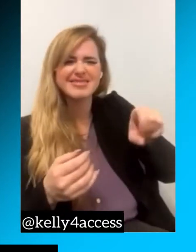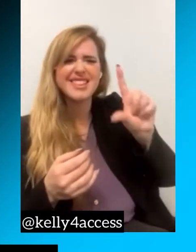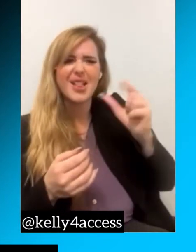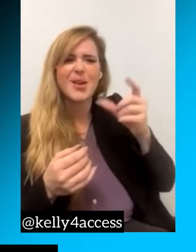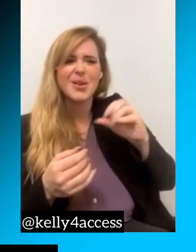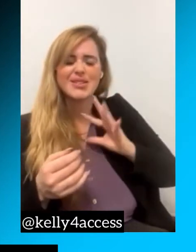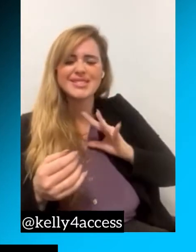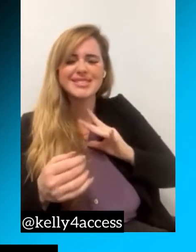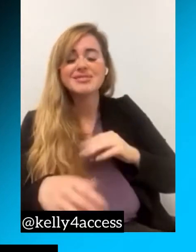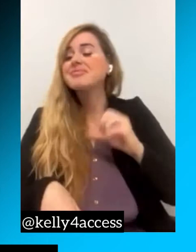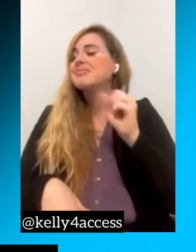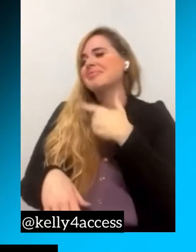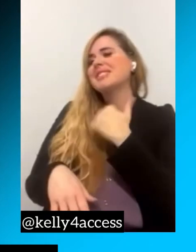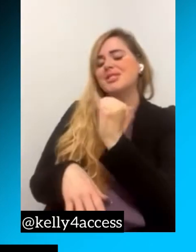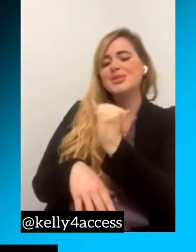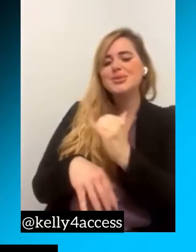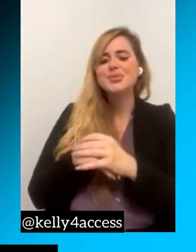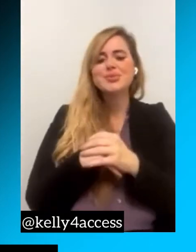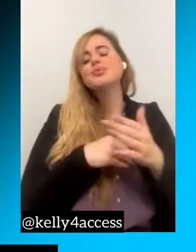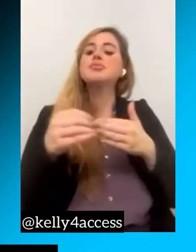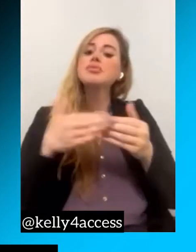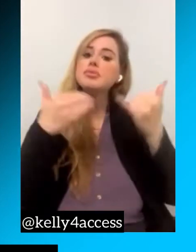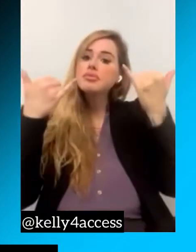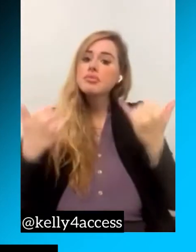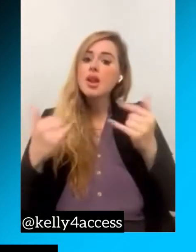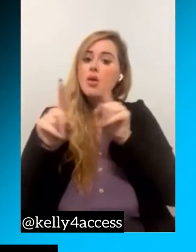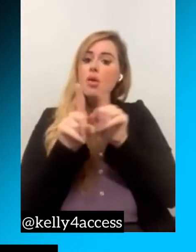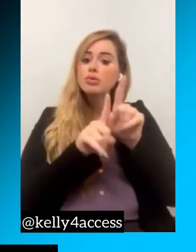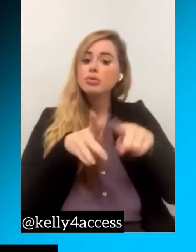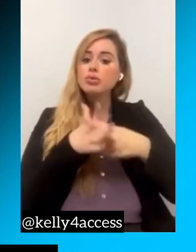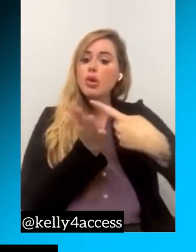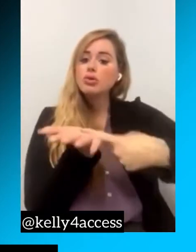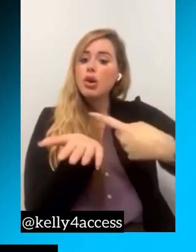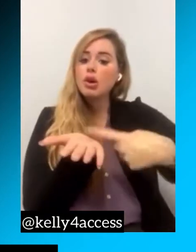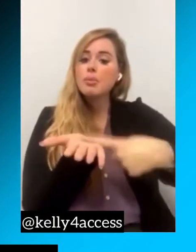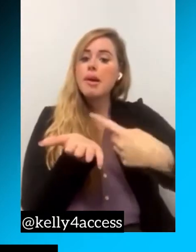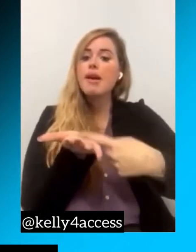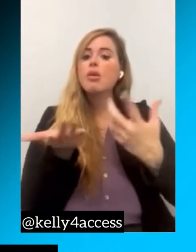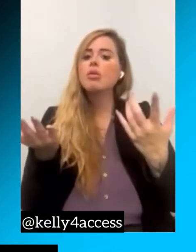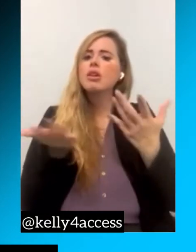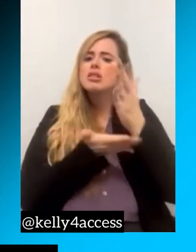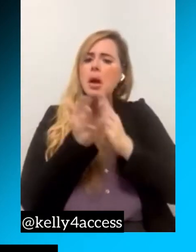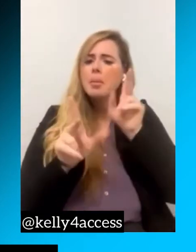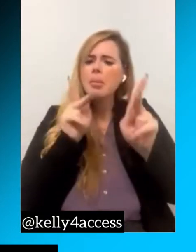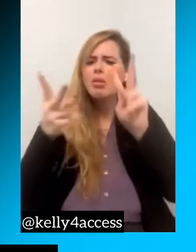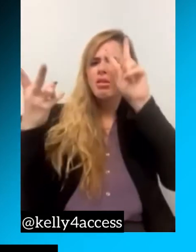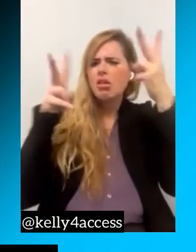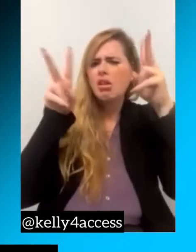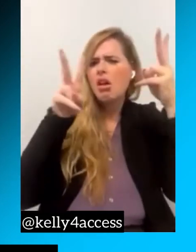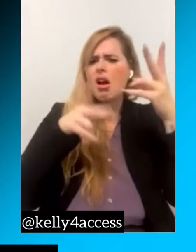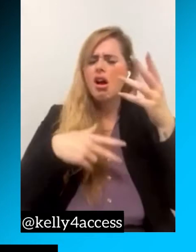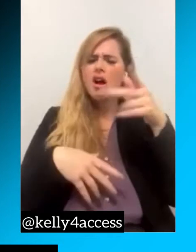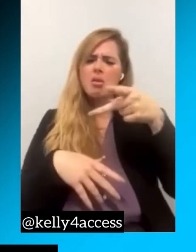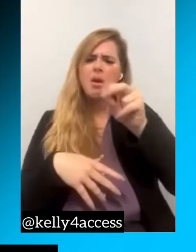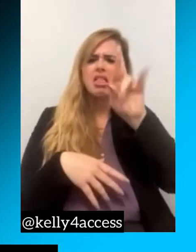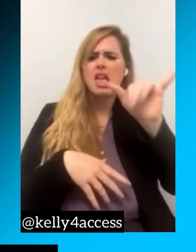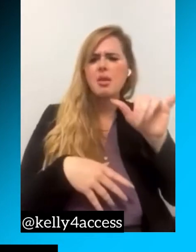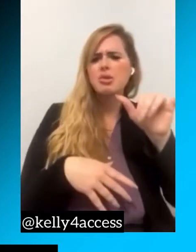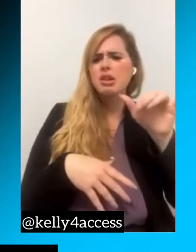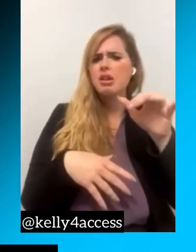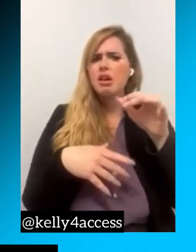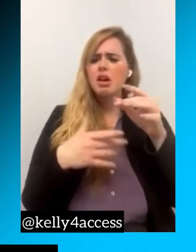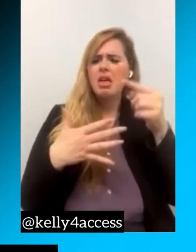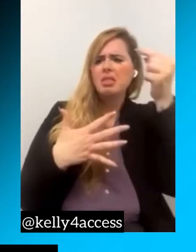So why don't we also jump into some of those misconceptions that we were talking about? What do you think some of the